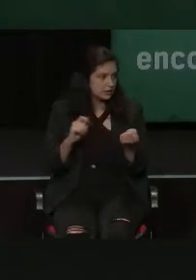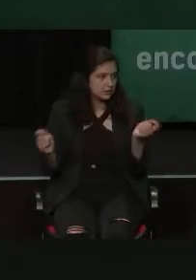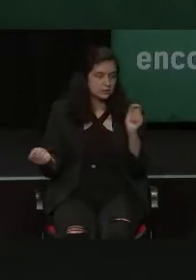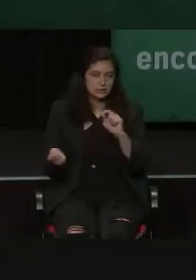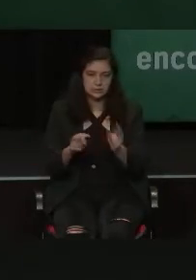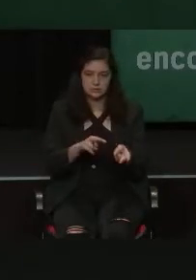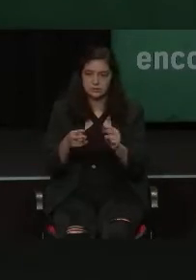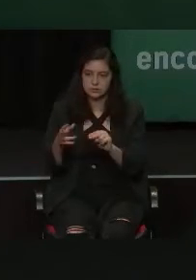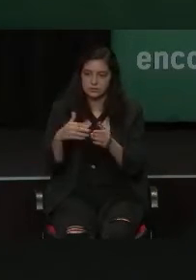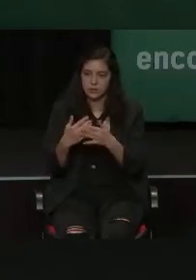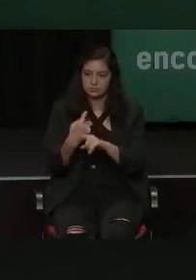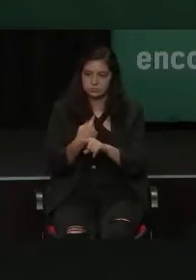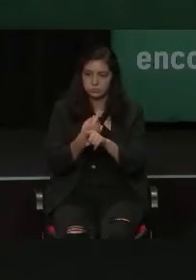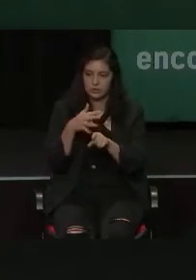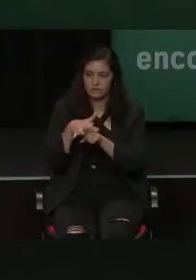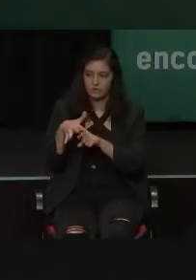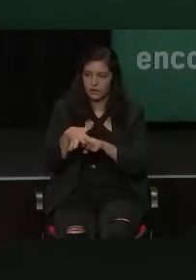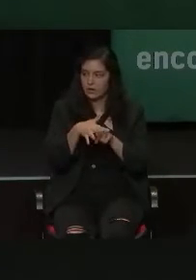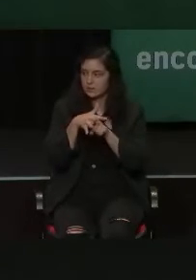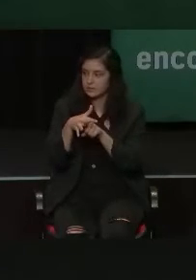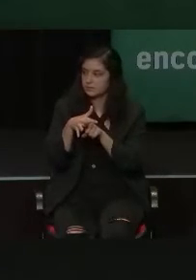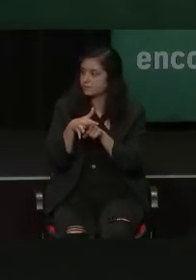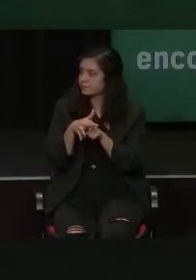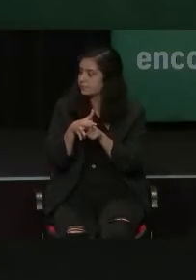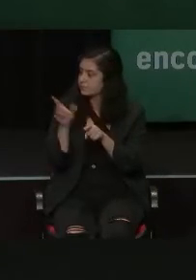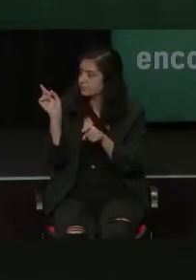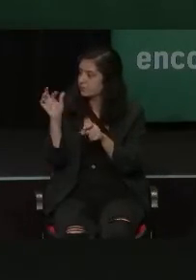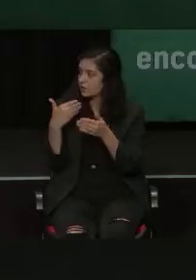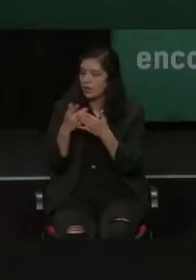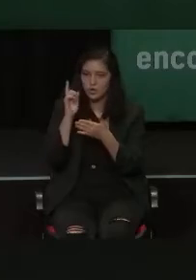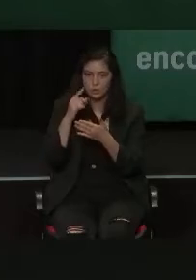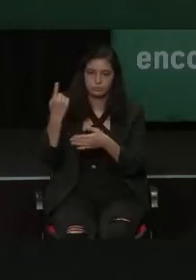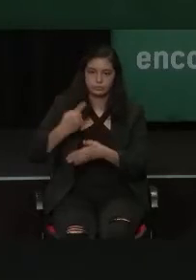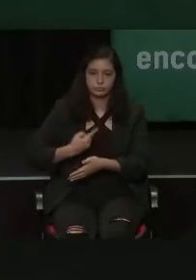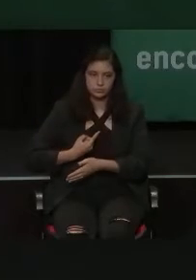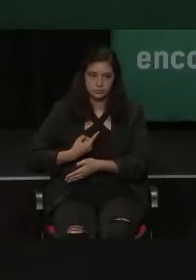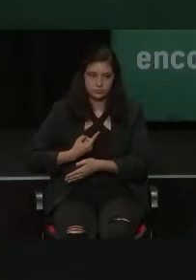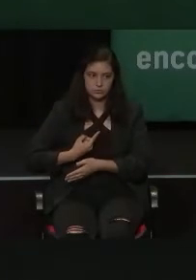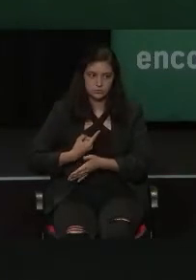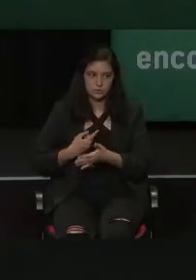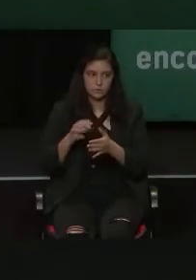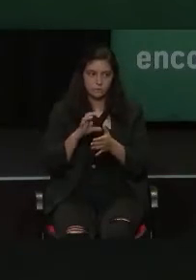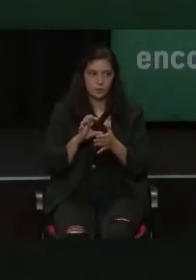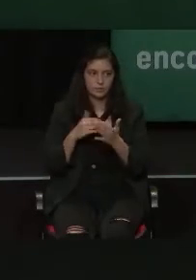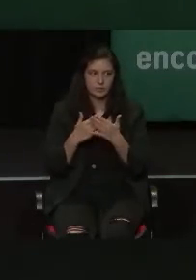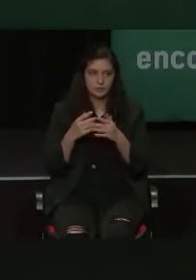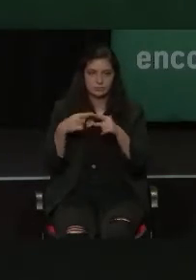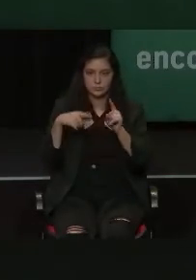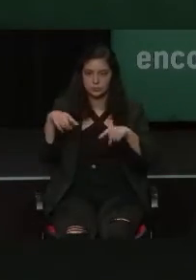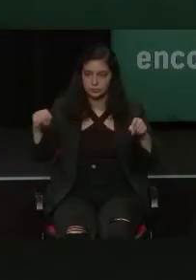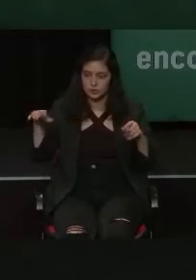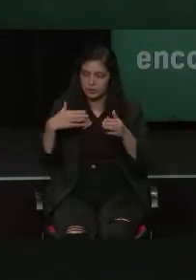is related with a transitory effect that is mainly imposed by the metabolic